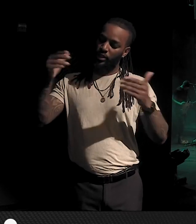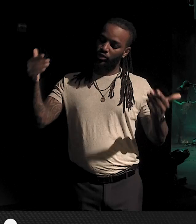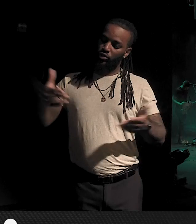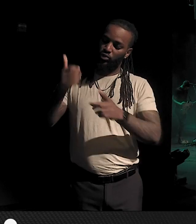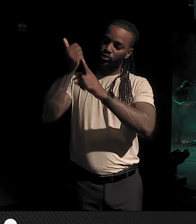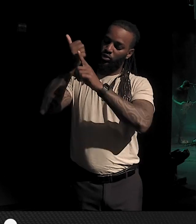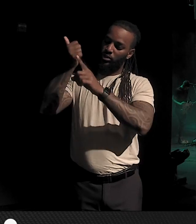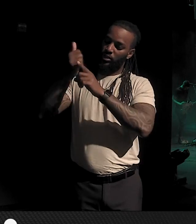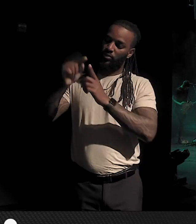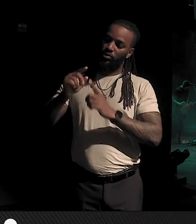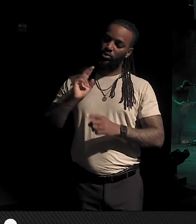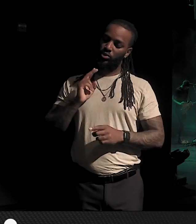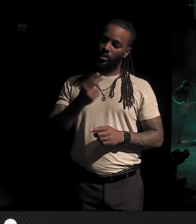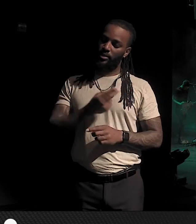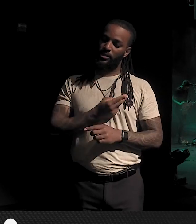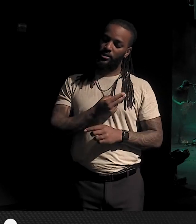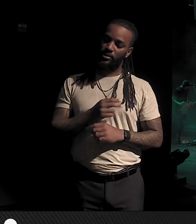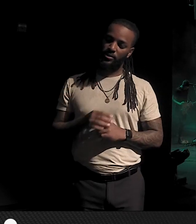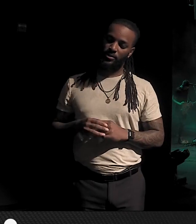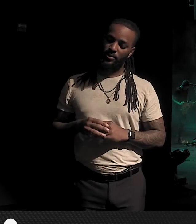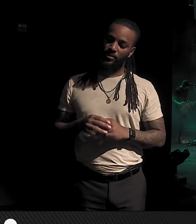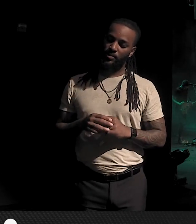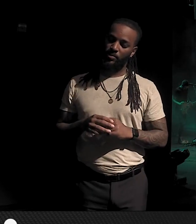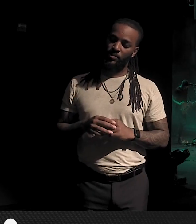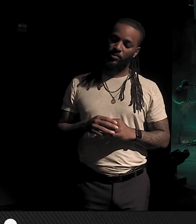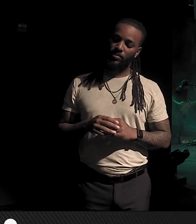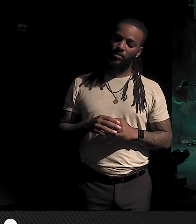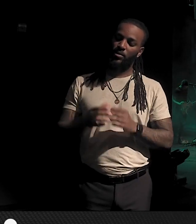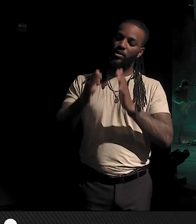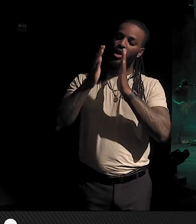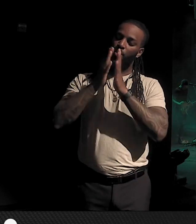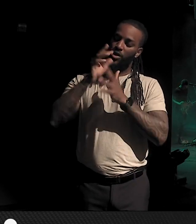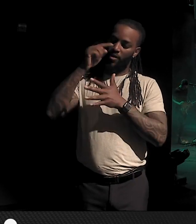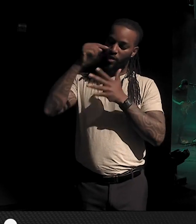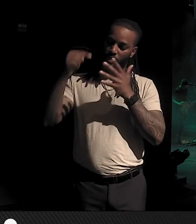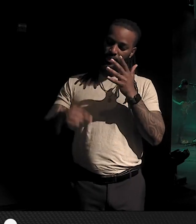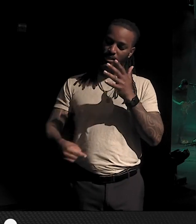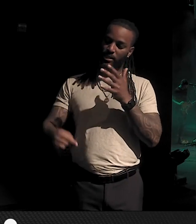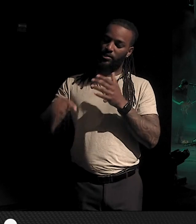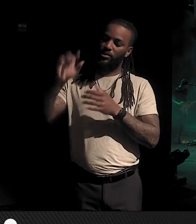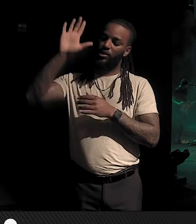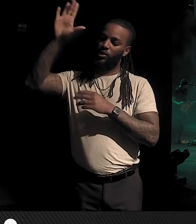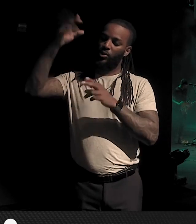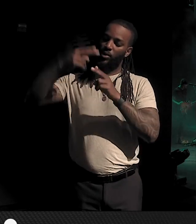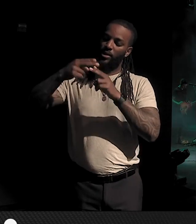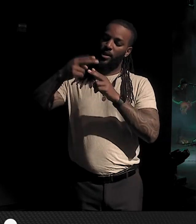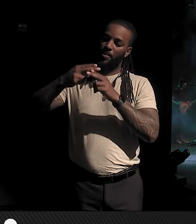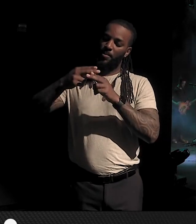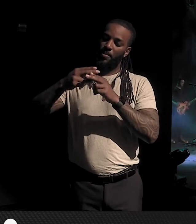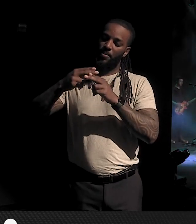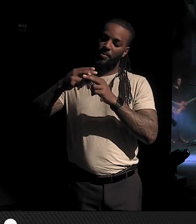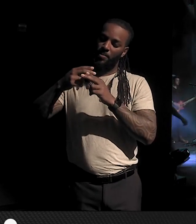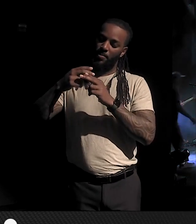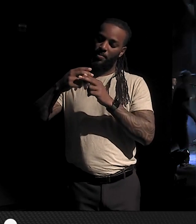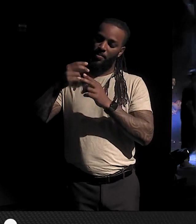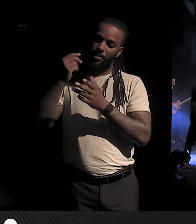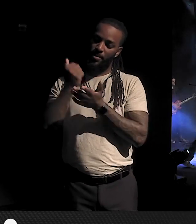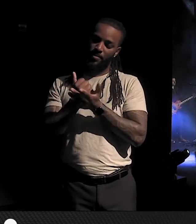in worship as someone who loves us? And I pray all these things in your holy and precious name. Amen.